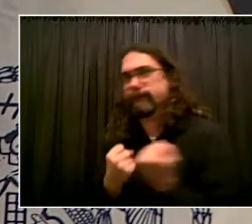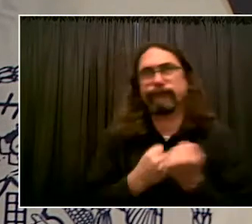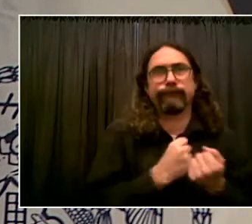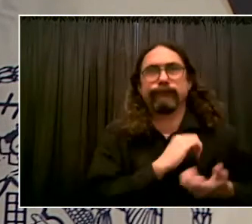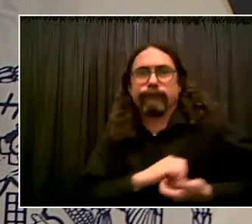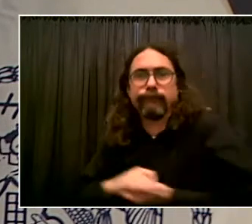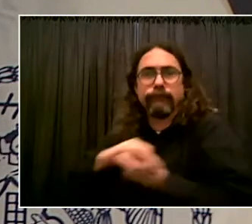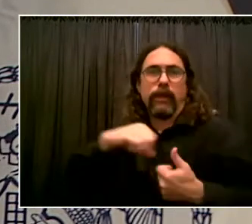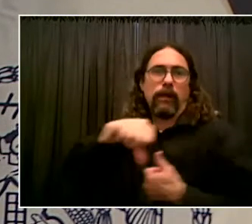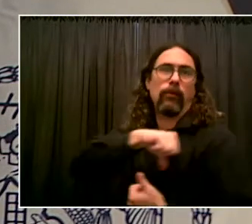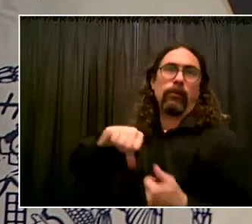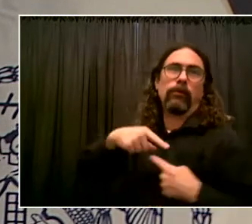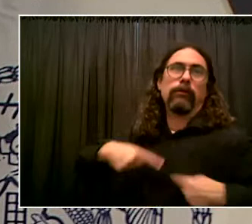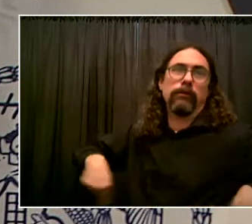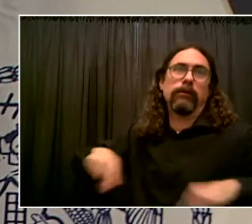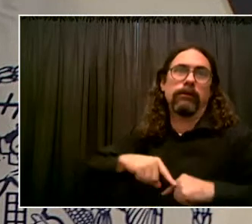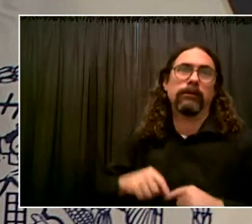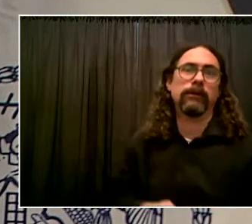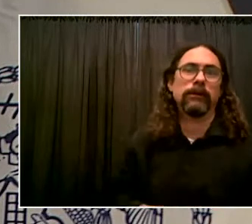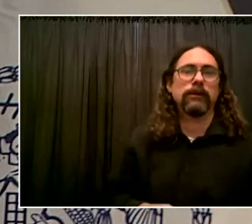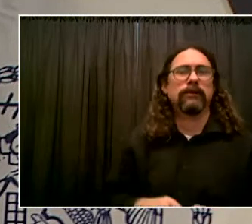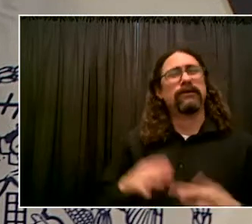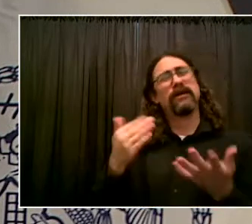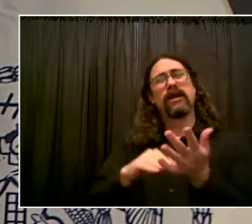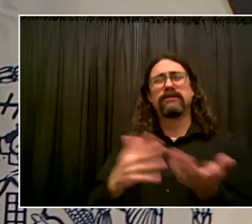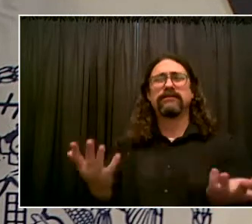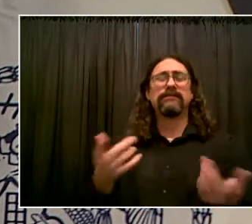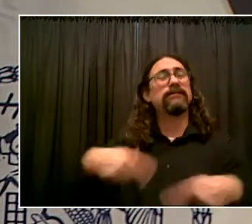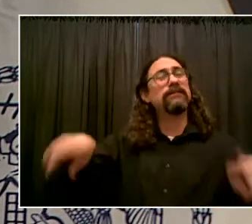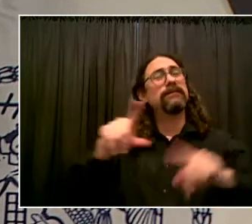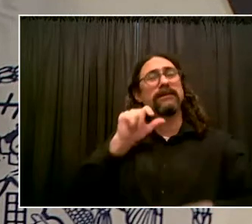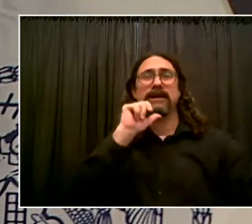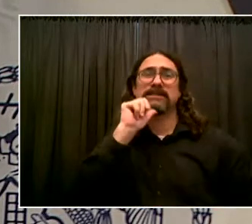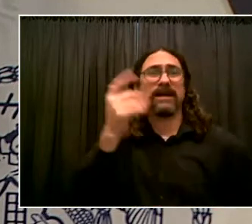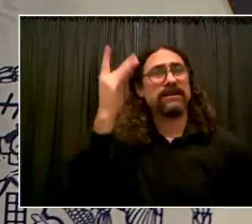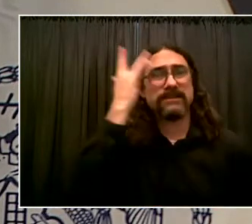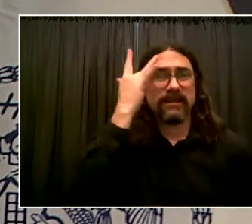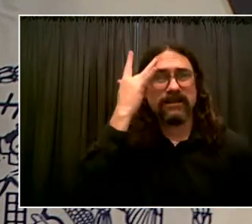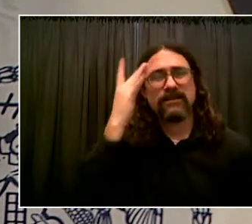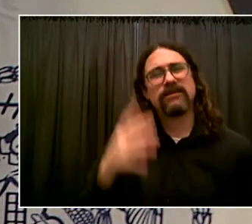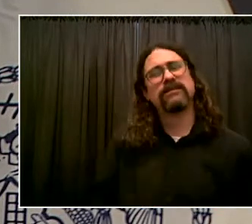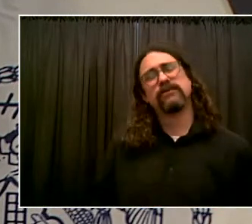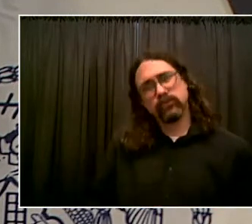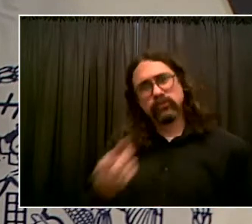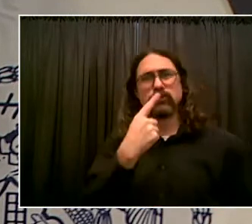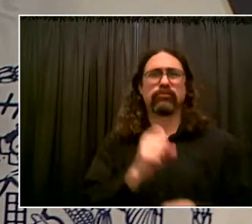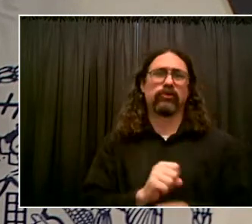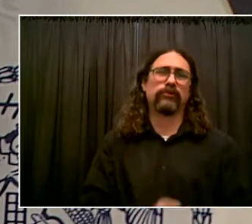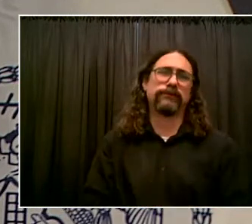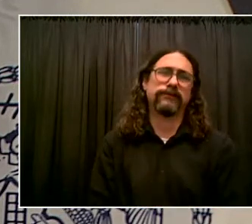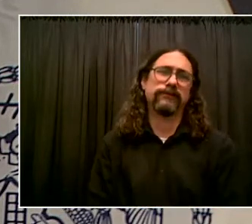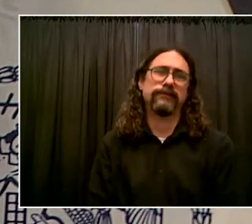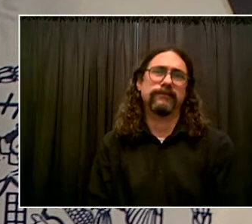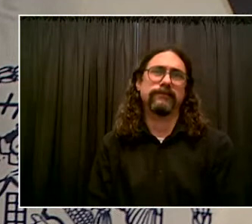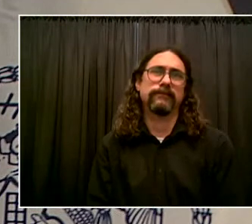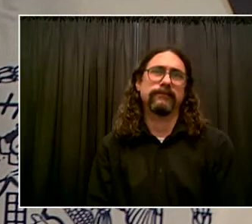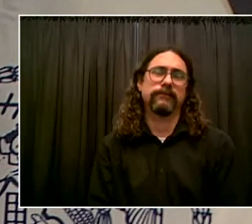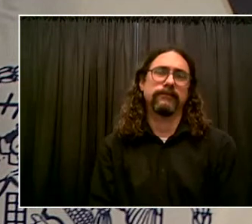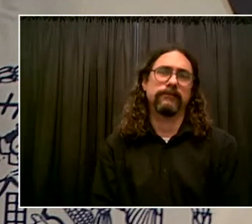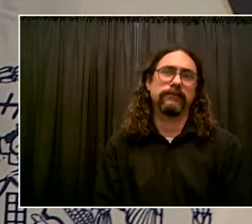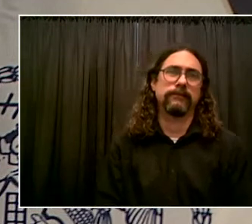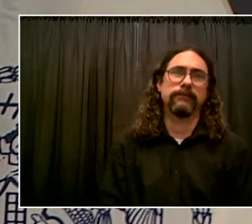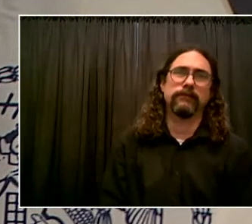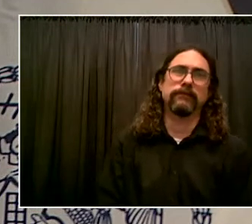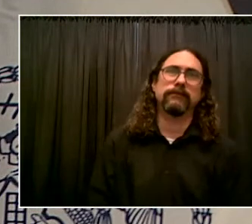got to come to work for the good of all New Yorkers. And we're going to make sure to keep the city safe. I want to again commend Commissioner Nigro,